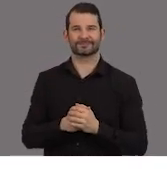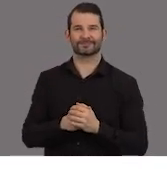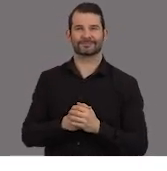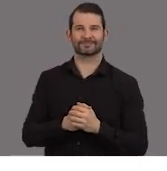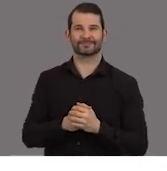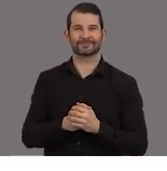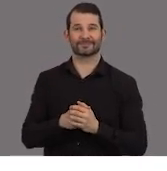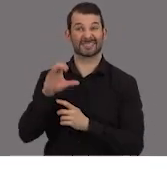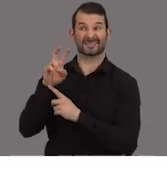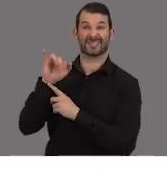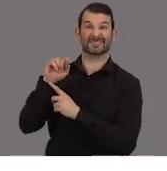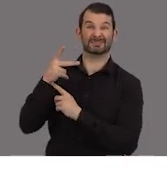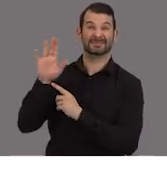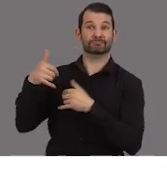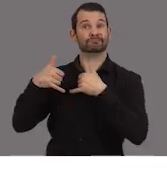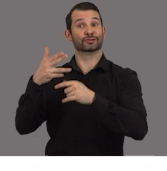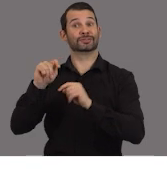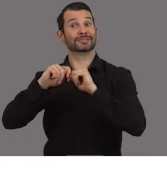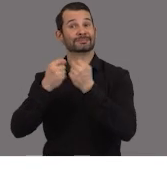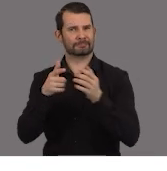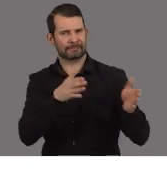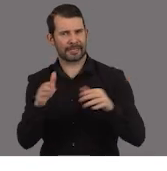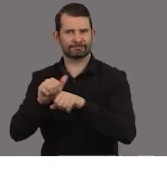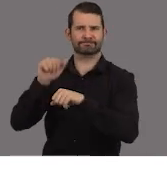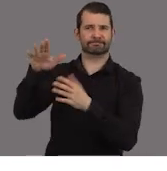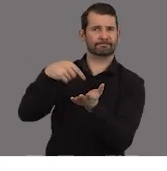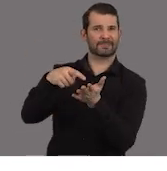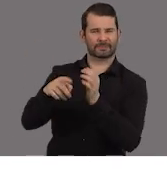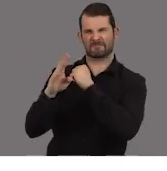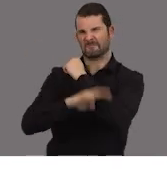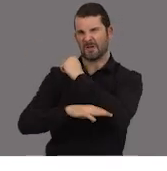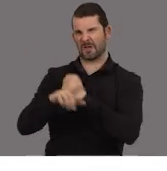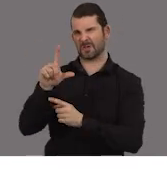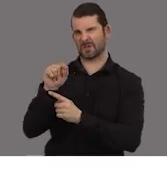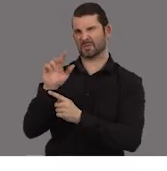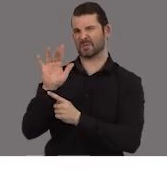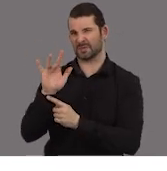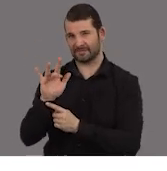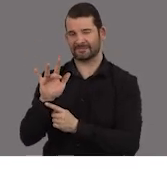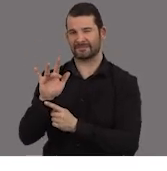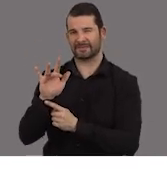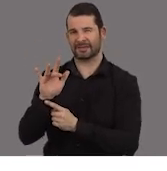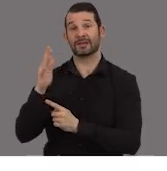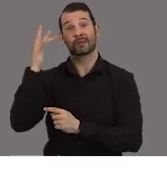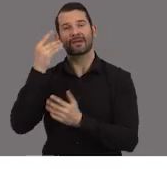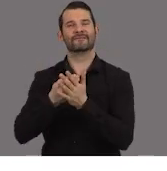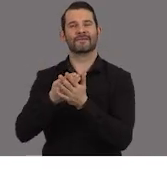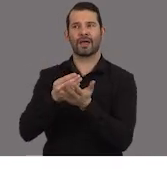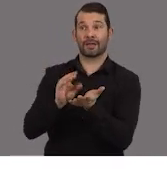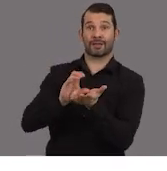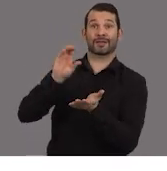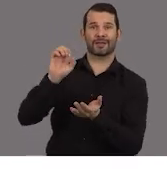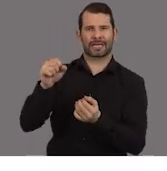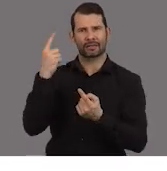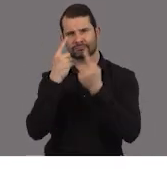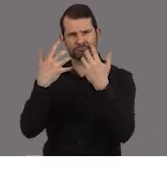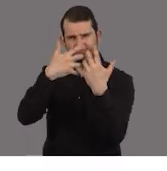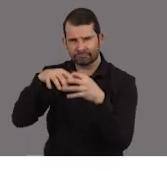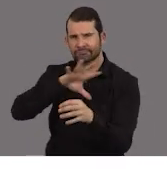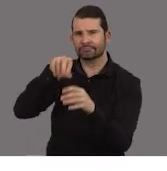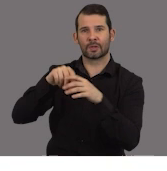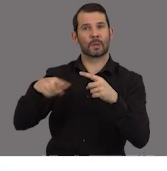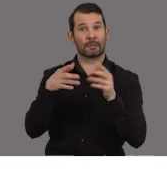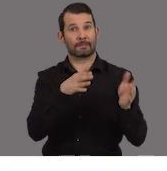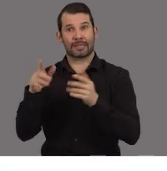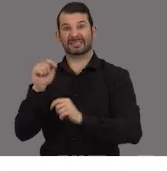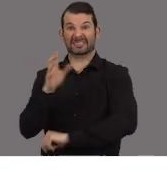The CVITP grant team plans to send payments in fall 2025, so funds can be factored when planning